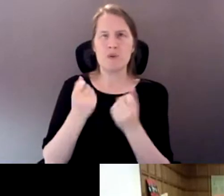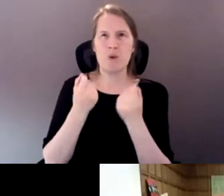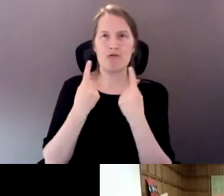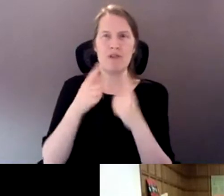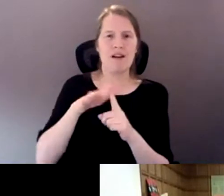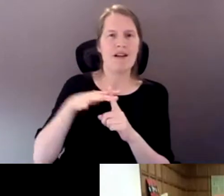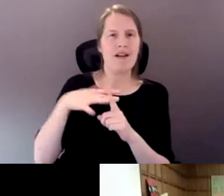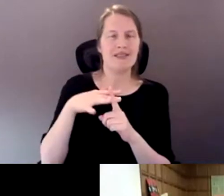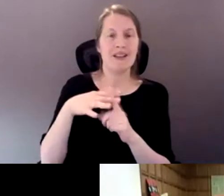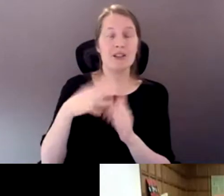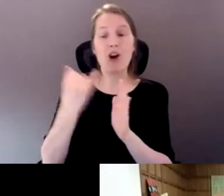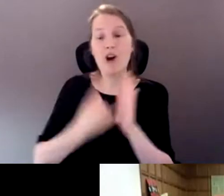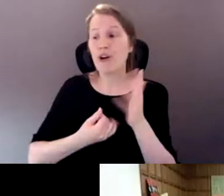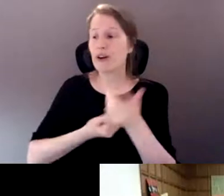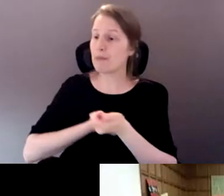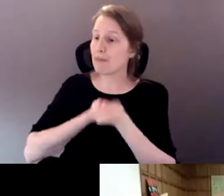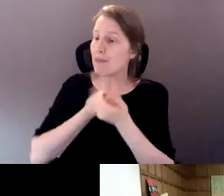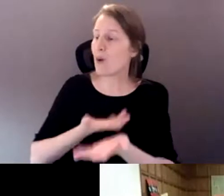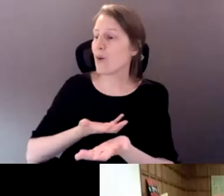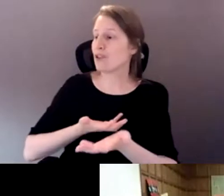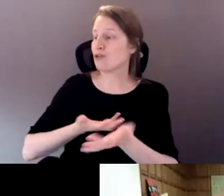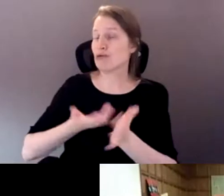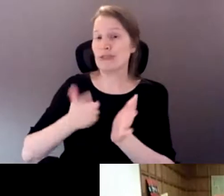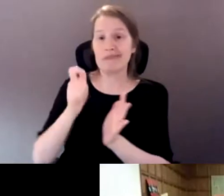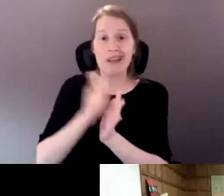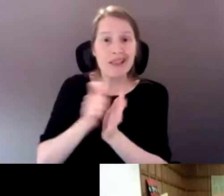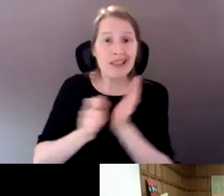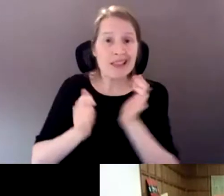in which art, poetry, literature,